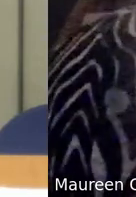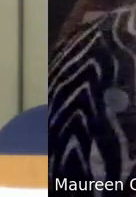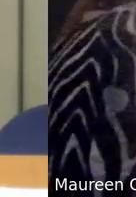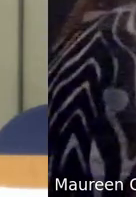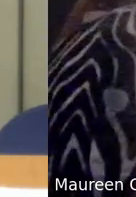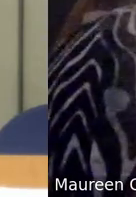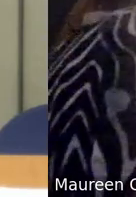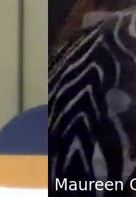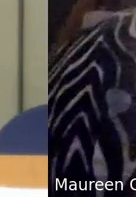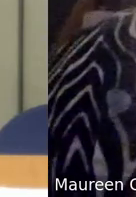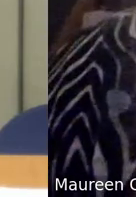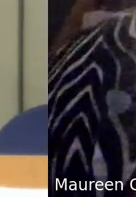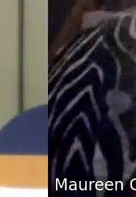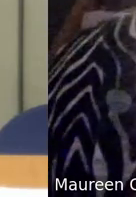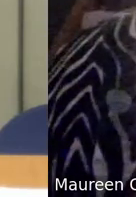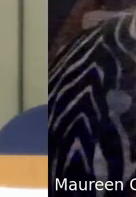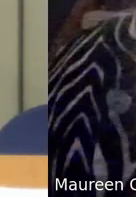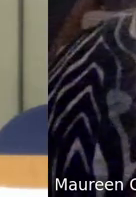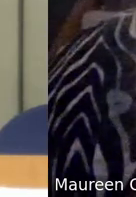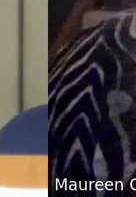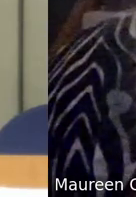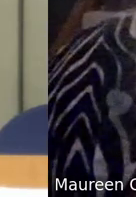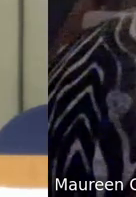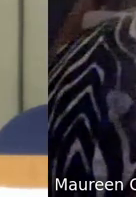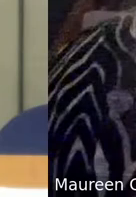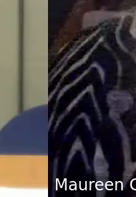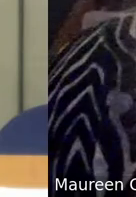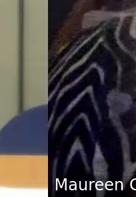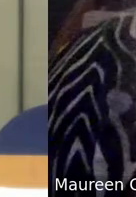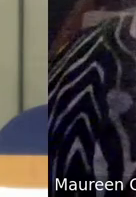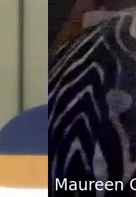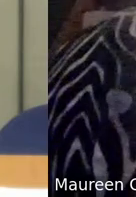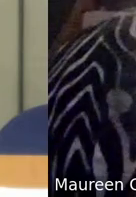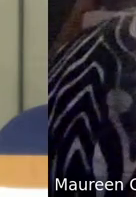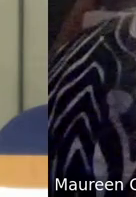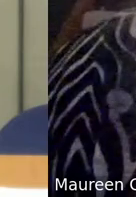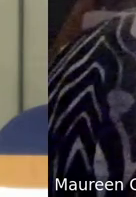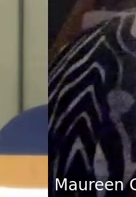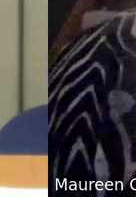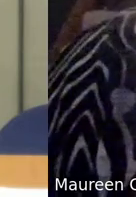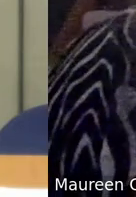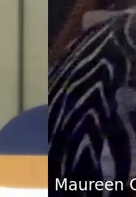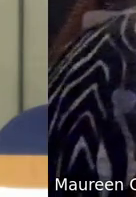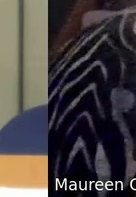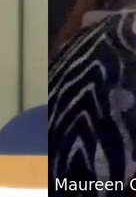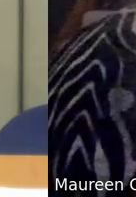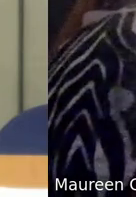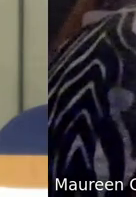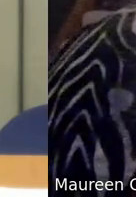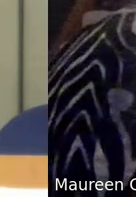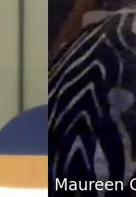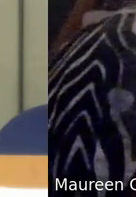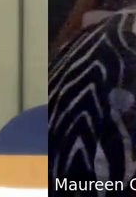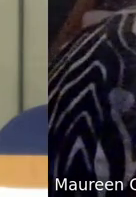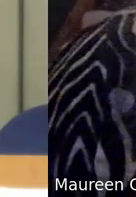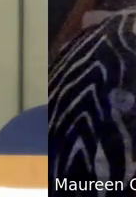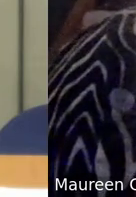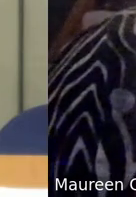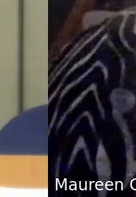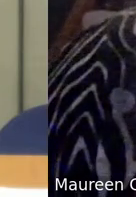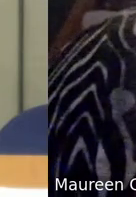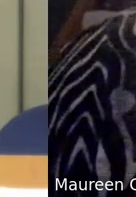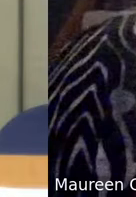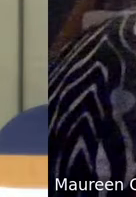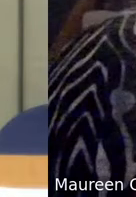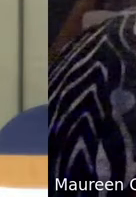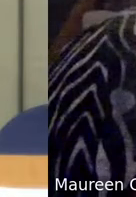same invitation as I've given to yourselves. If they've got any questions on that, if they can come back to me with them. And what we will do, if there are